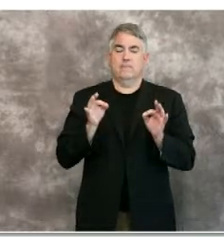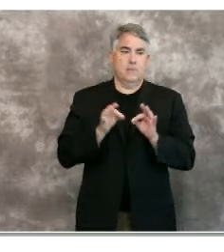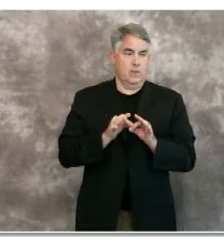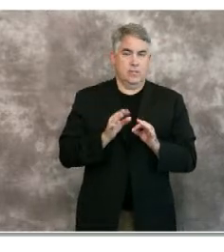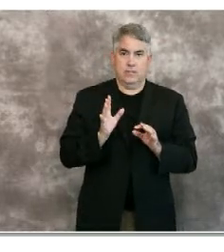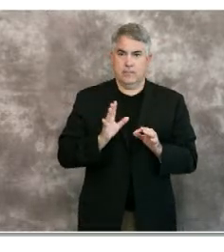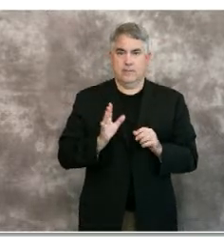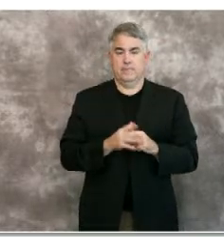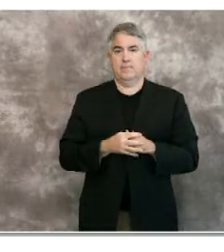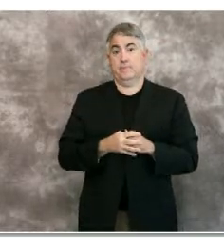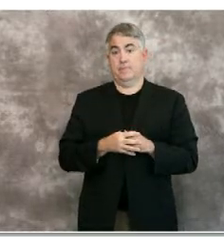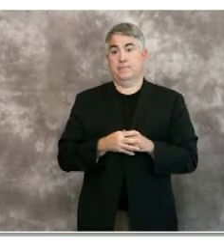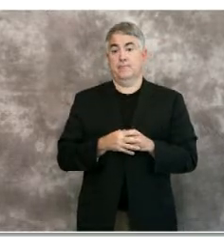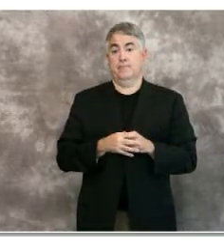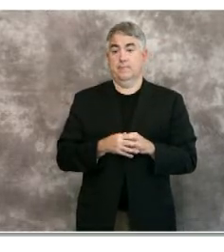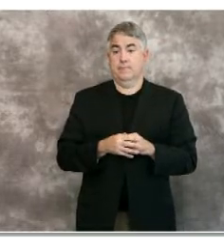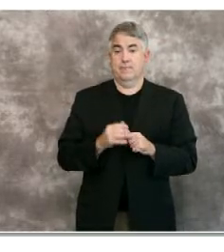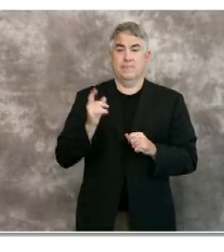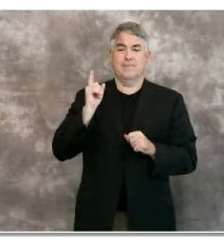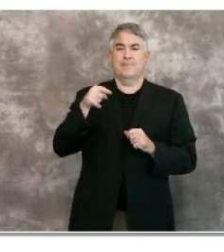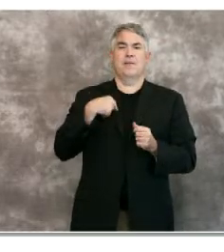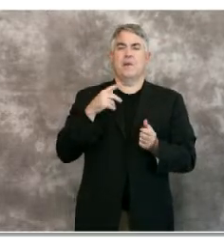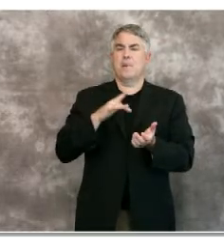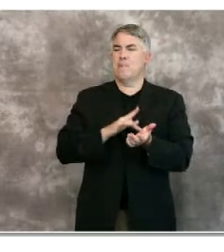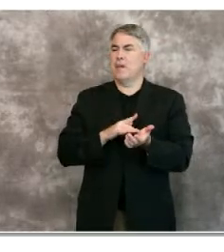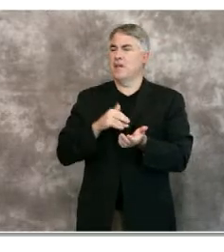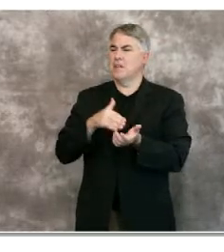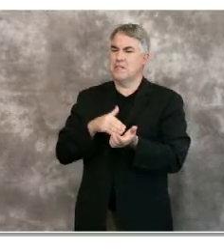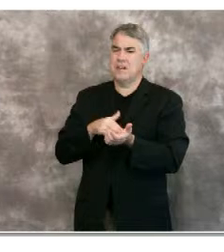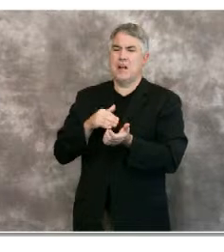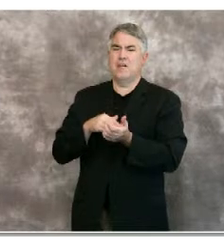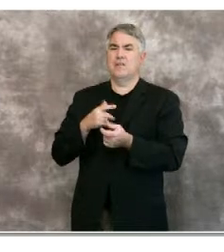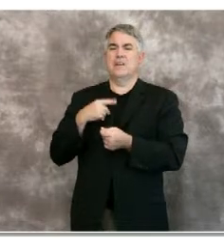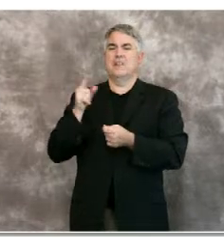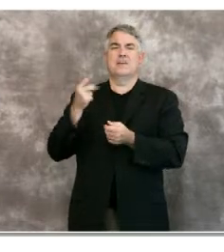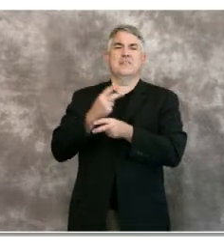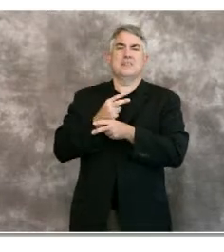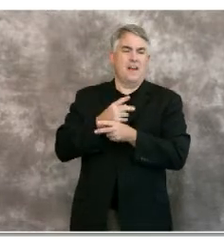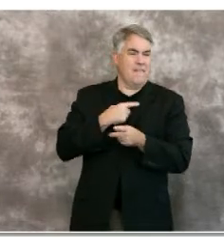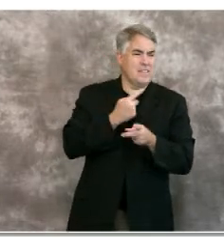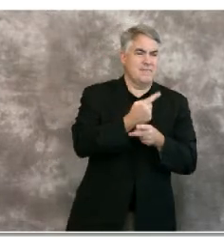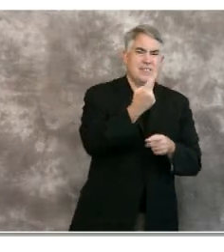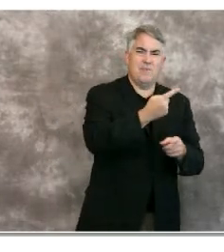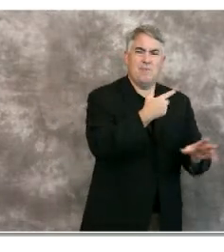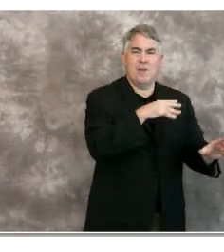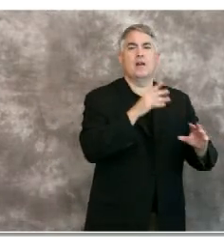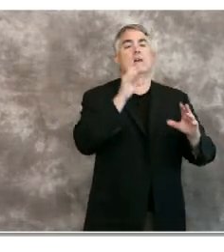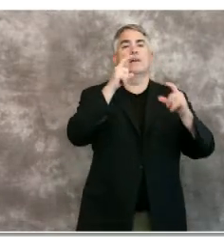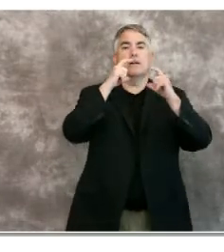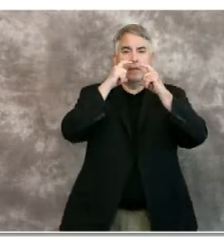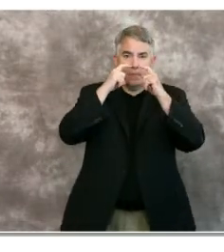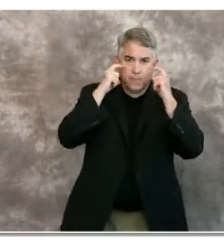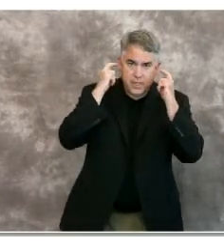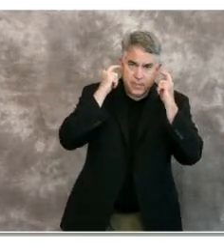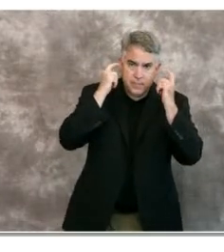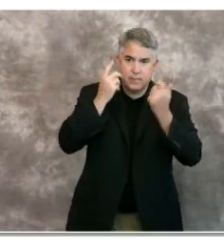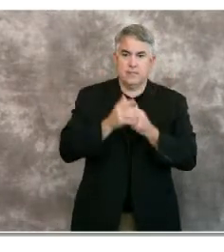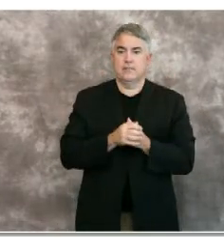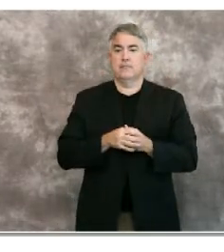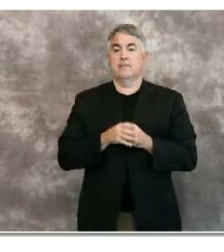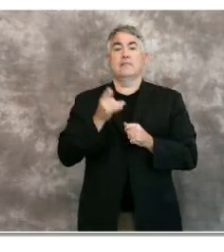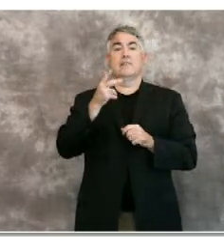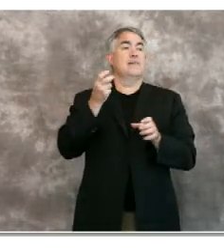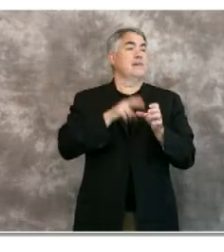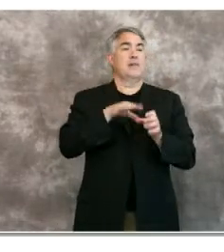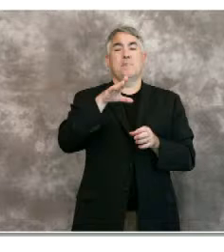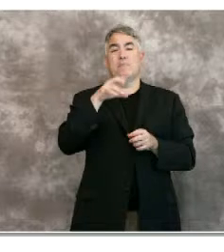care, essentially anywhere you go to get medical care. You must utilize your face covering when you're using public transportation, a